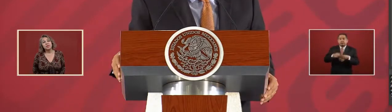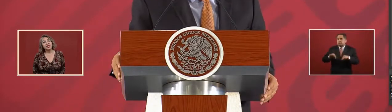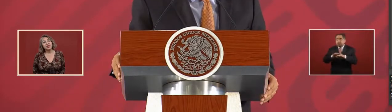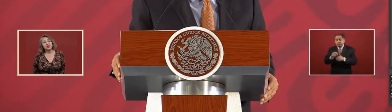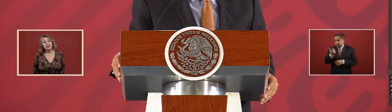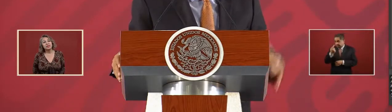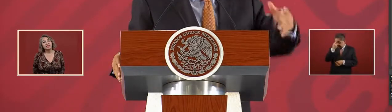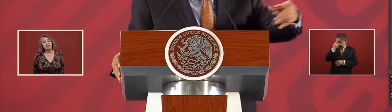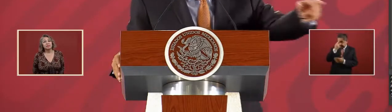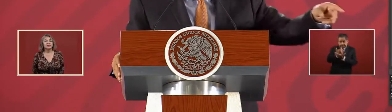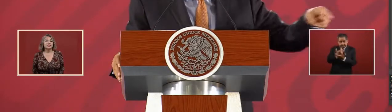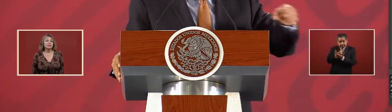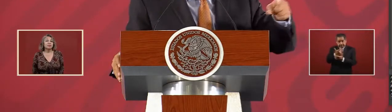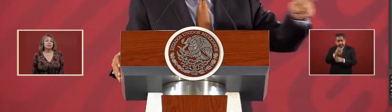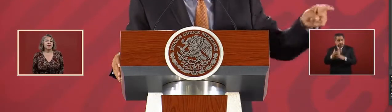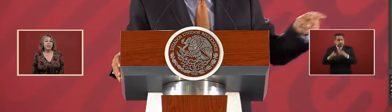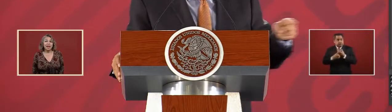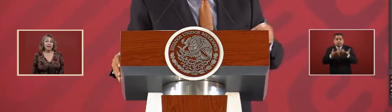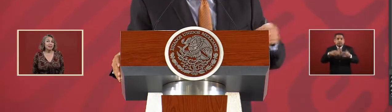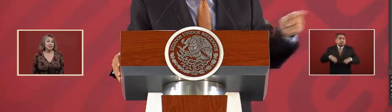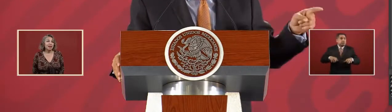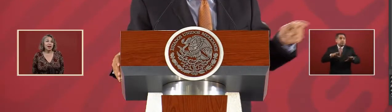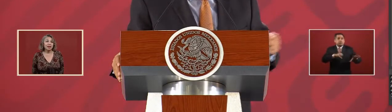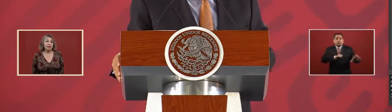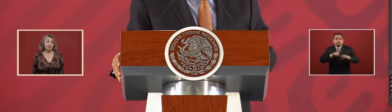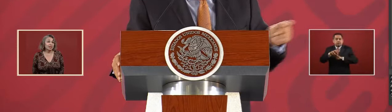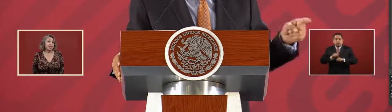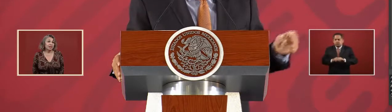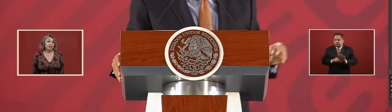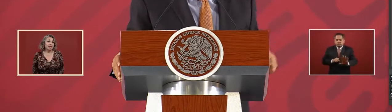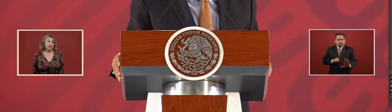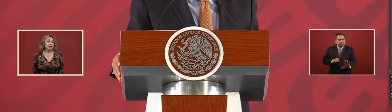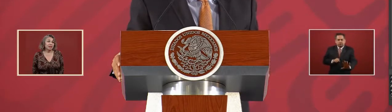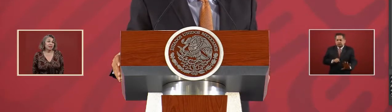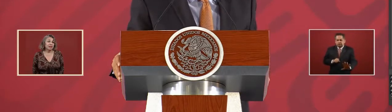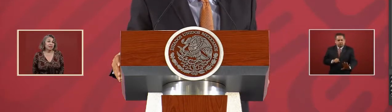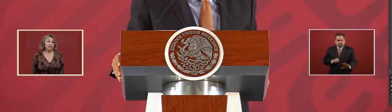the material. But that is not